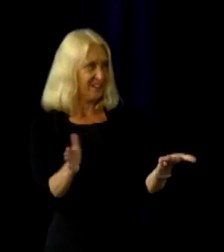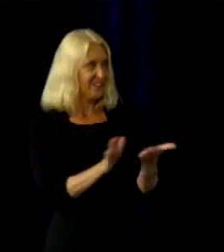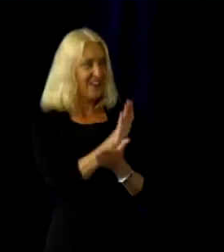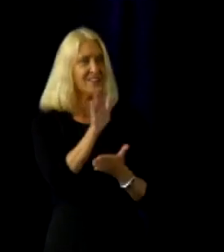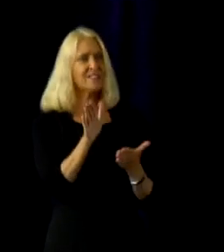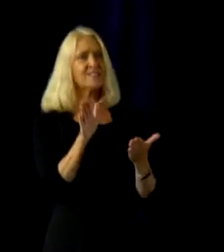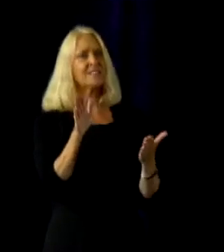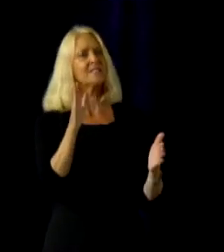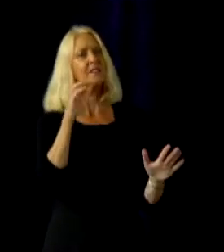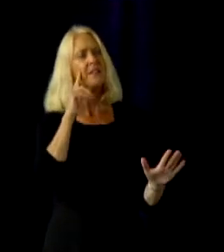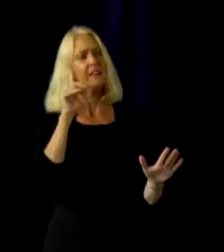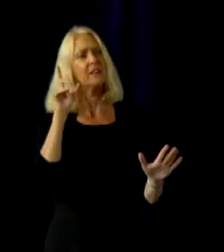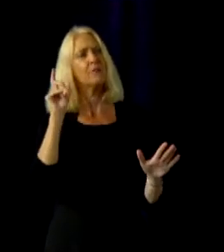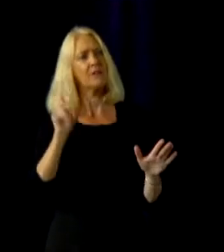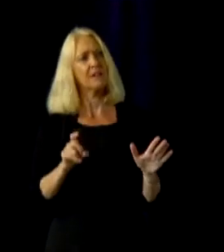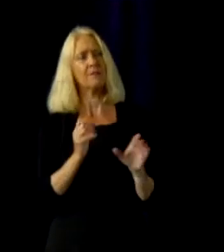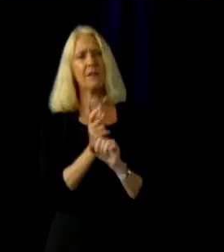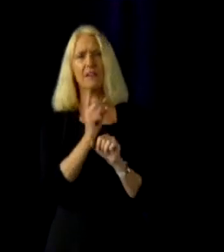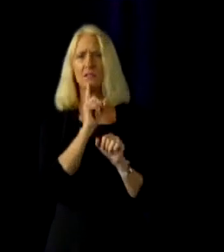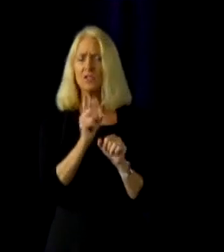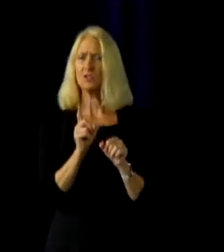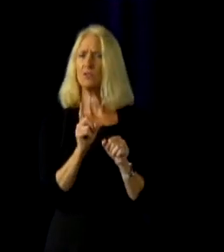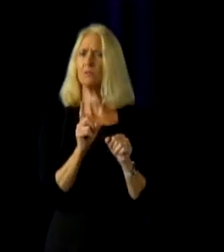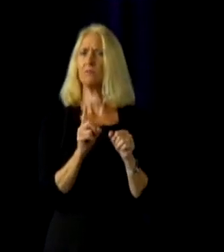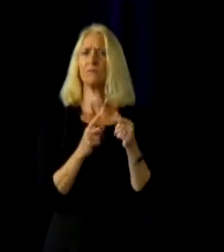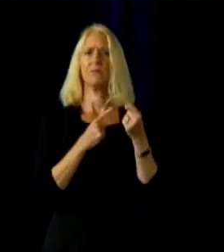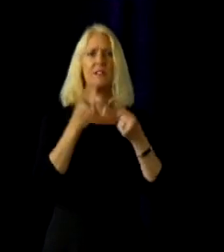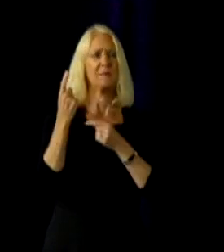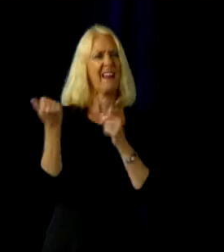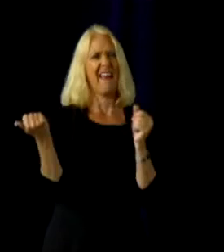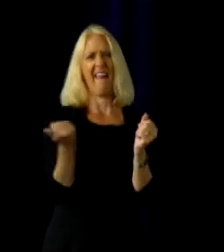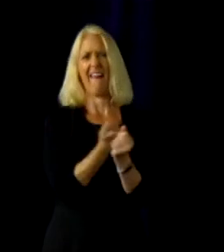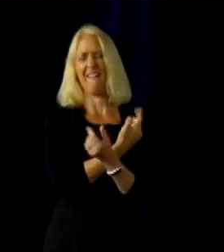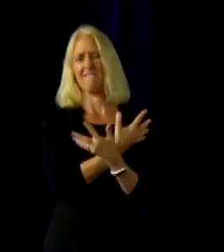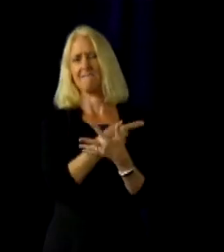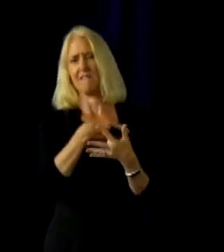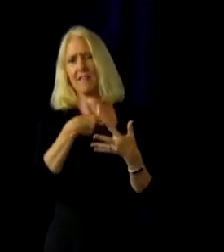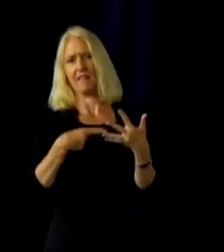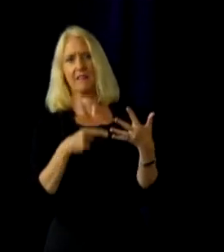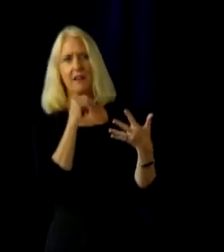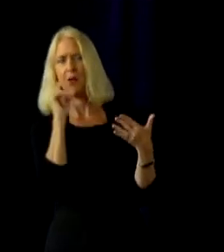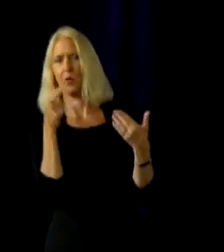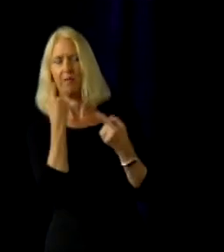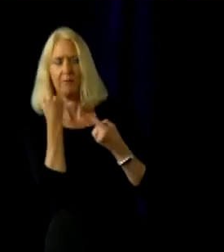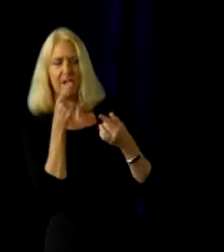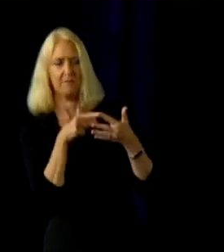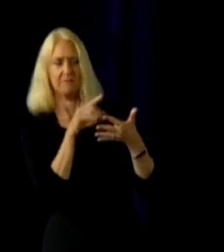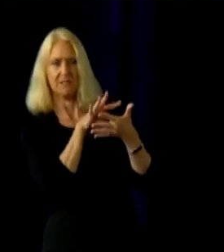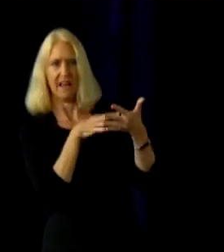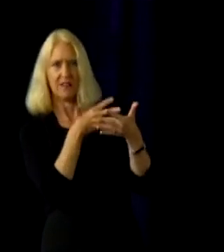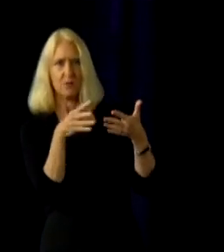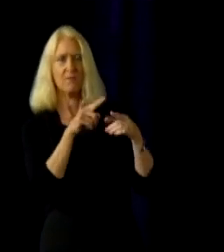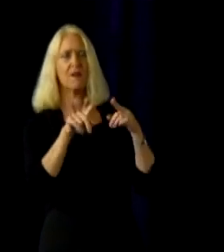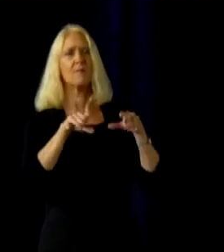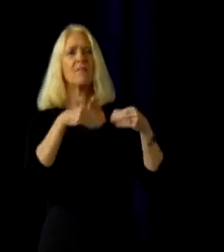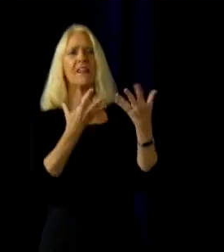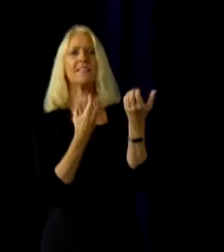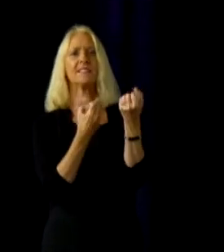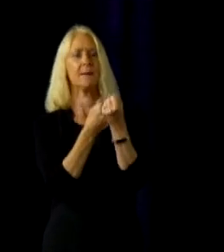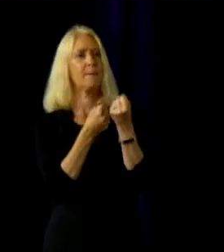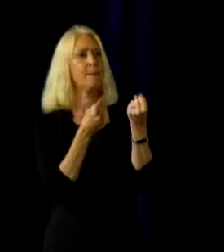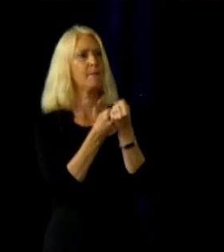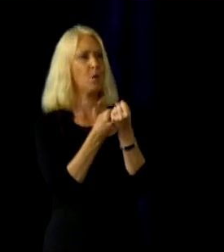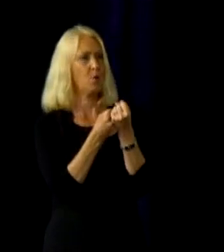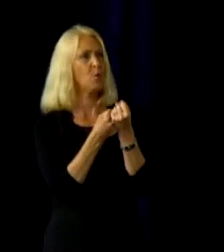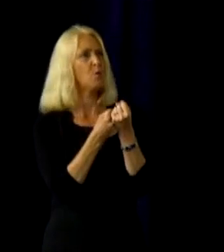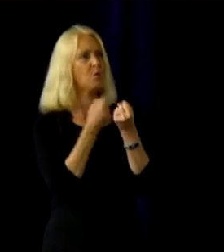that we are covering every area, not only providing a schedule, but we're providing support for students as